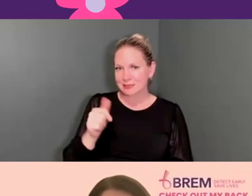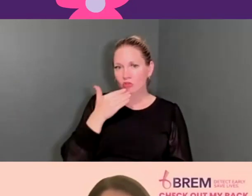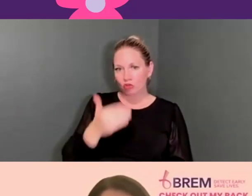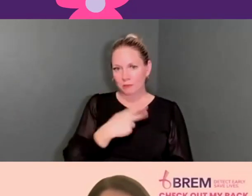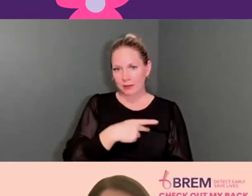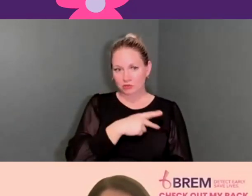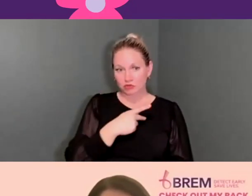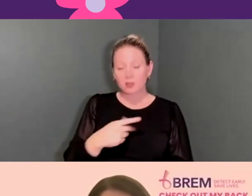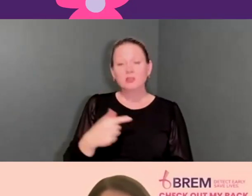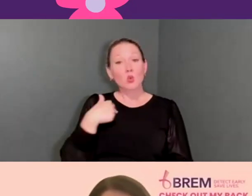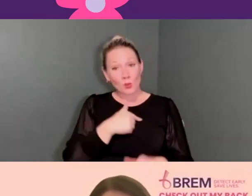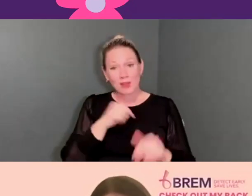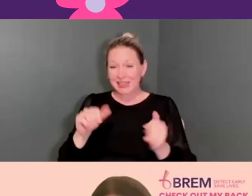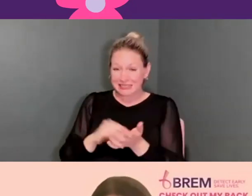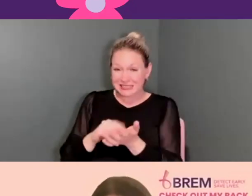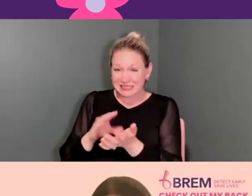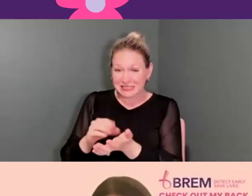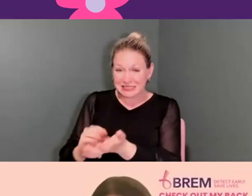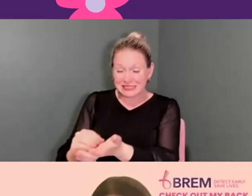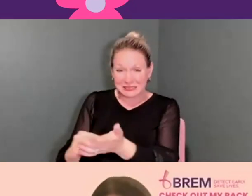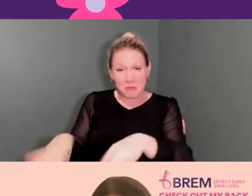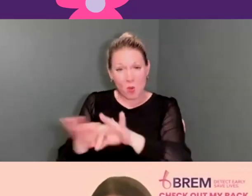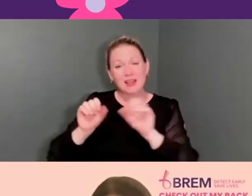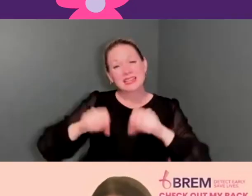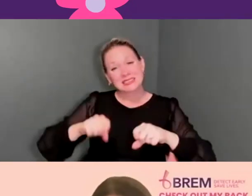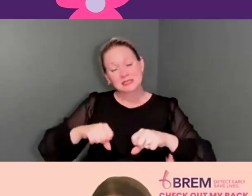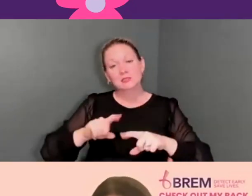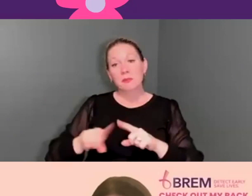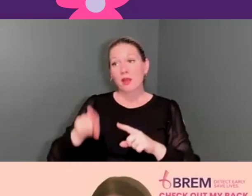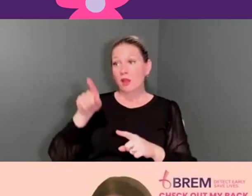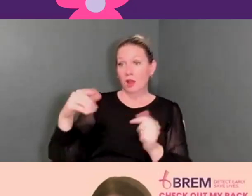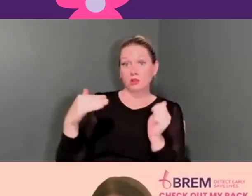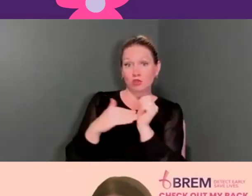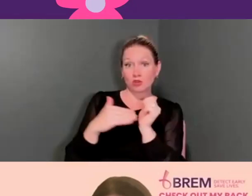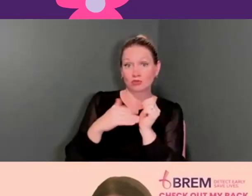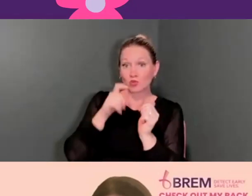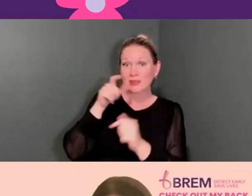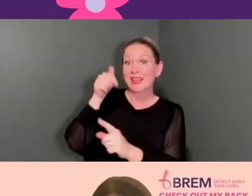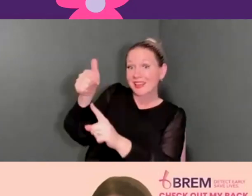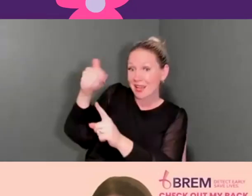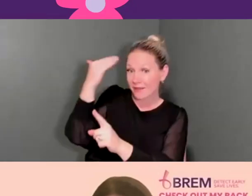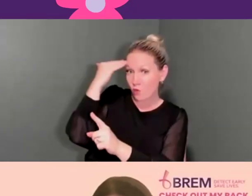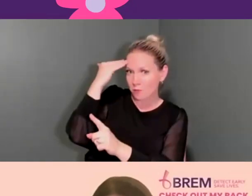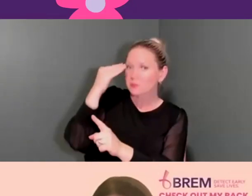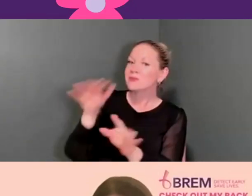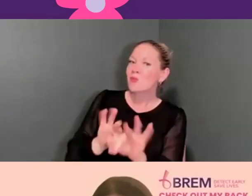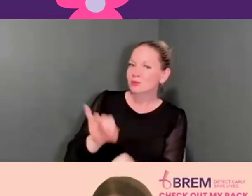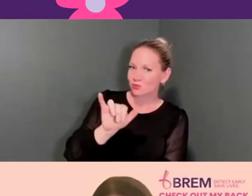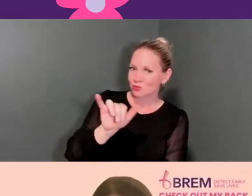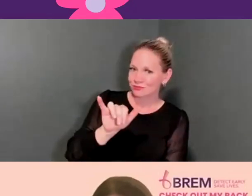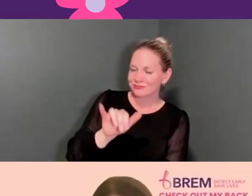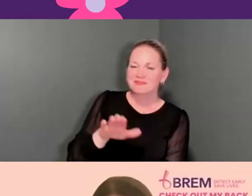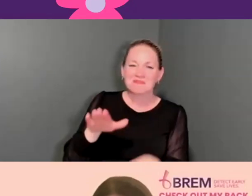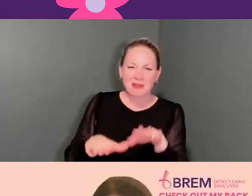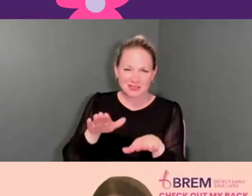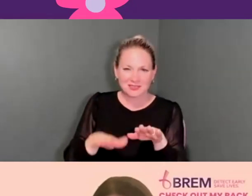we can to be informed, but a doctor that informs is also very important. So it's having that balance and